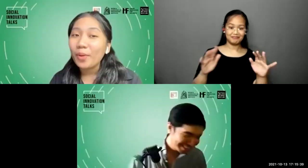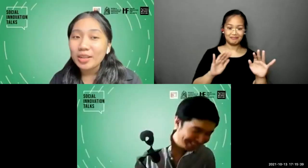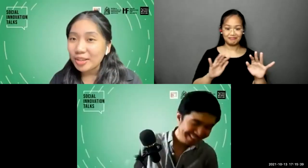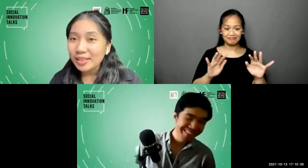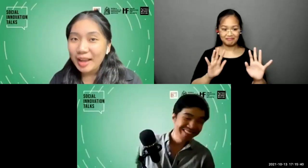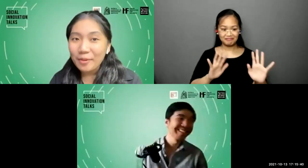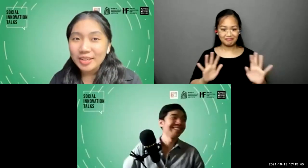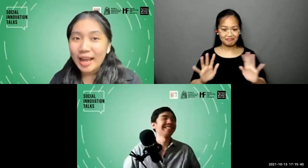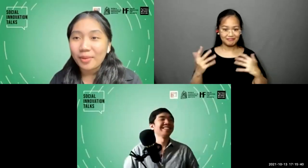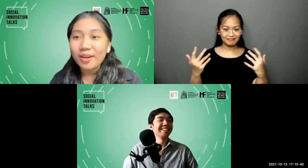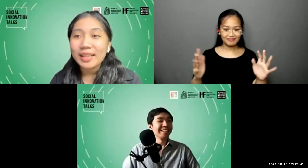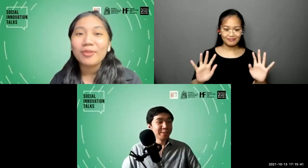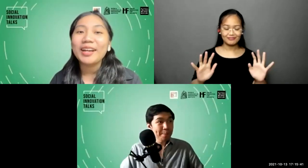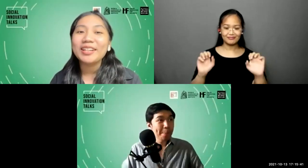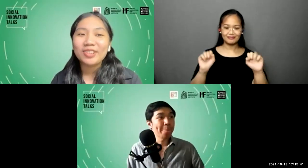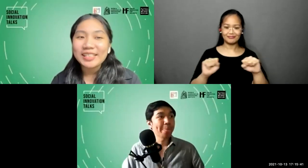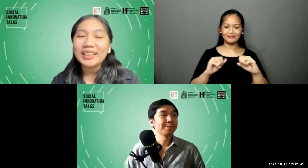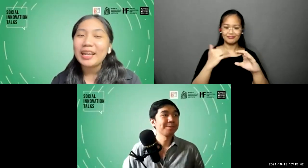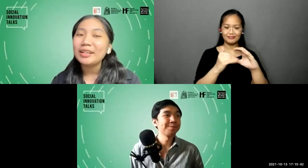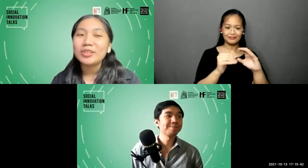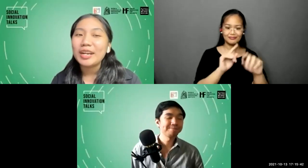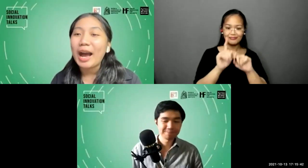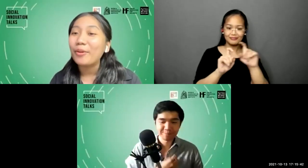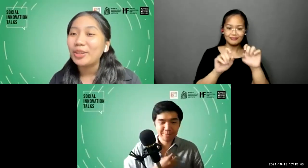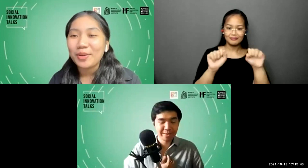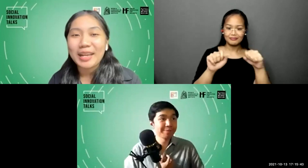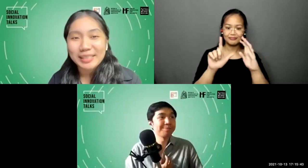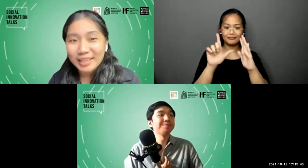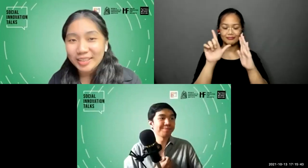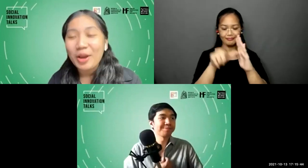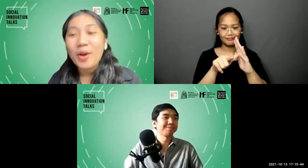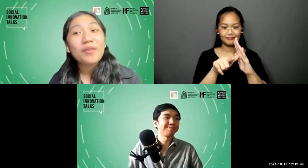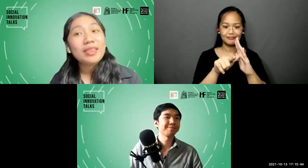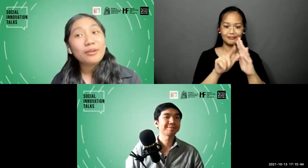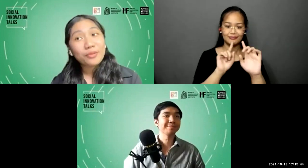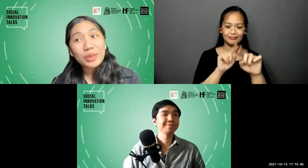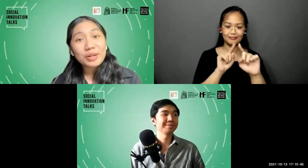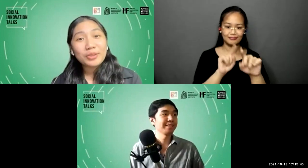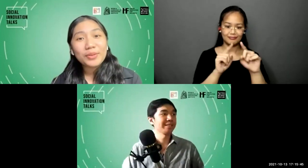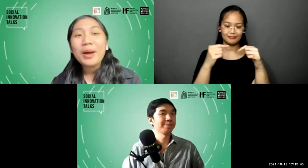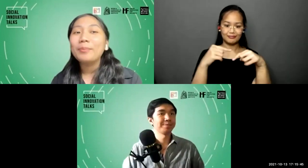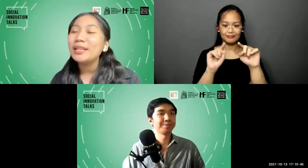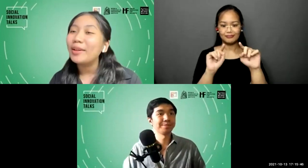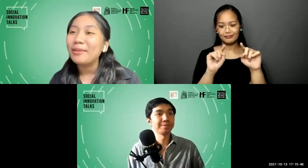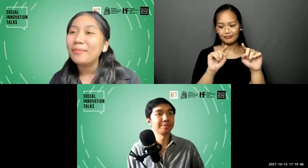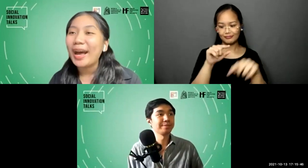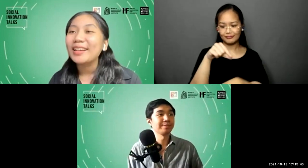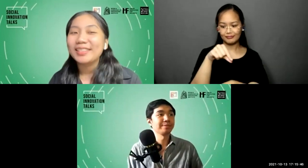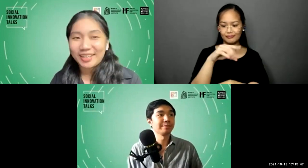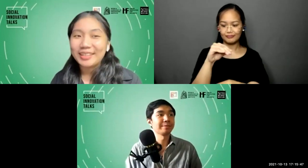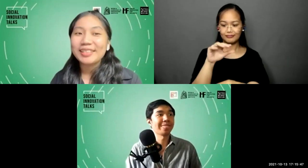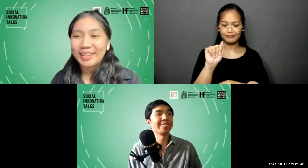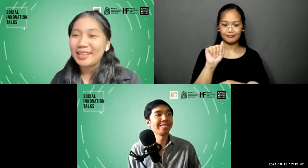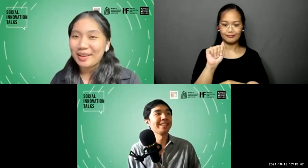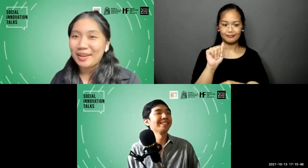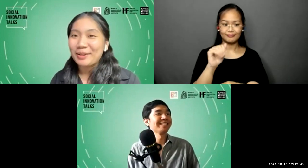some questions to our chat box, and we'll address it later during our Q&A session. Without further ado, please welcome back